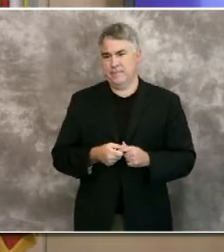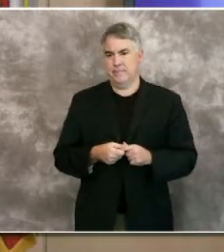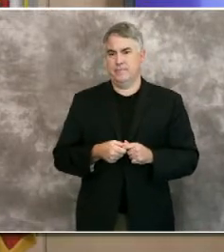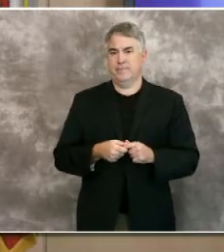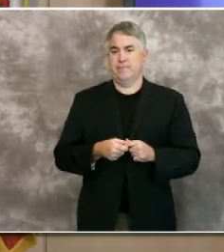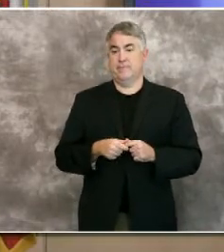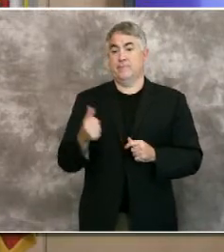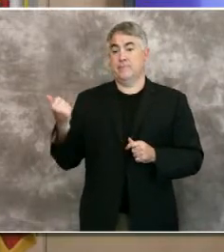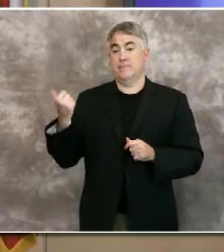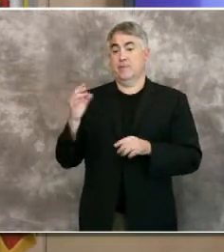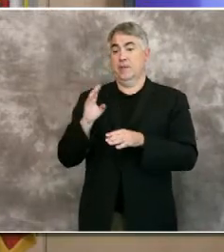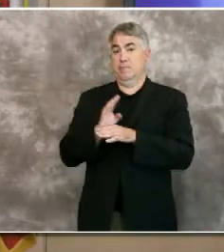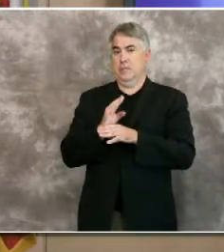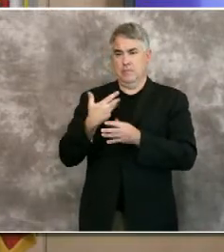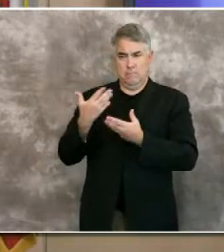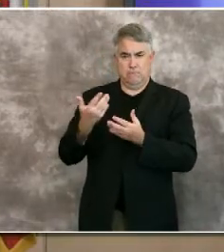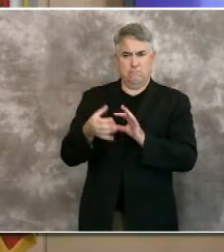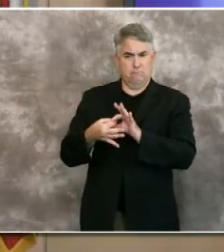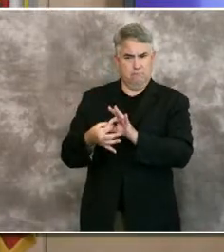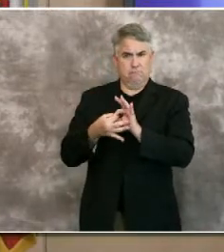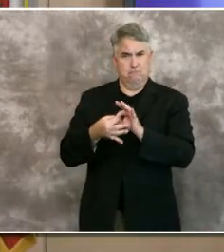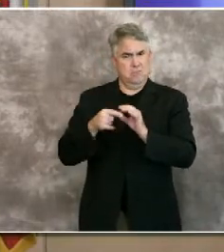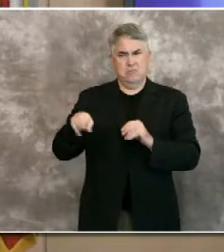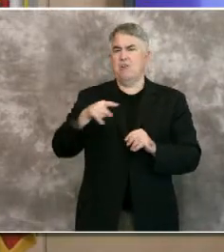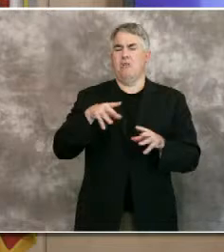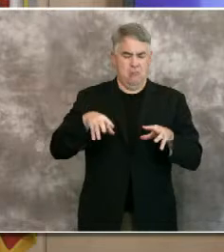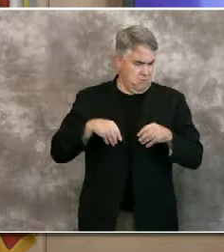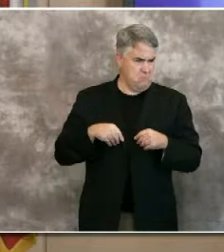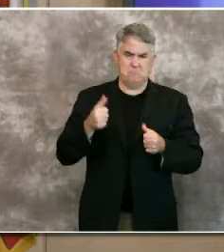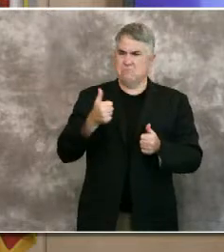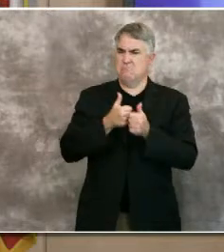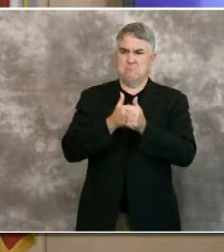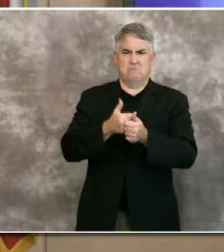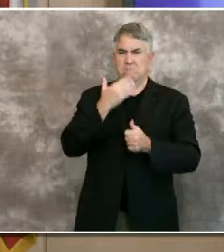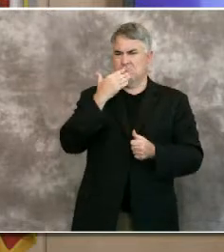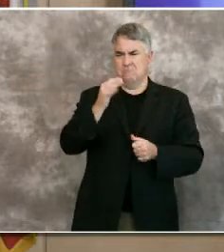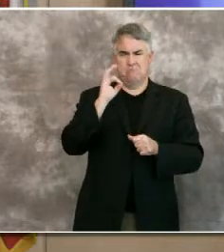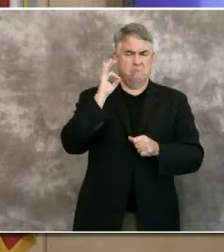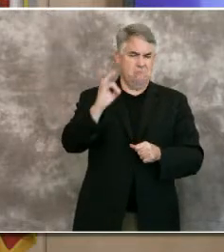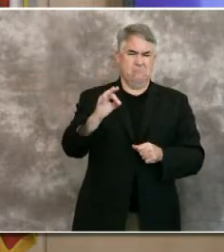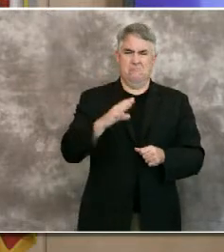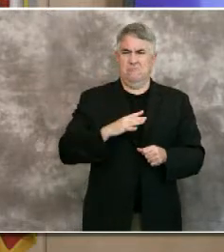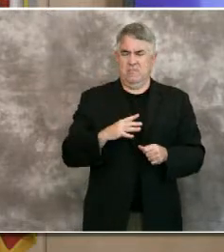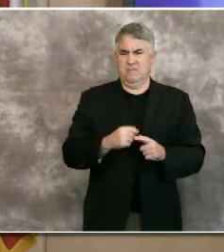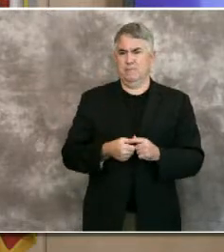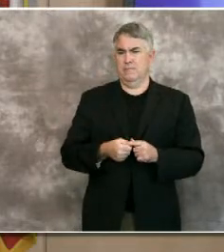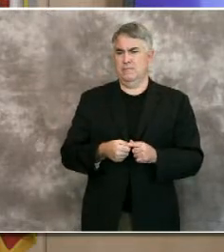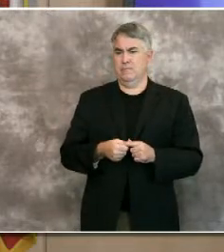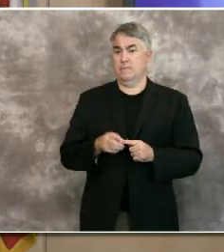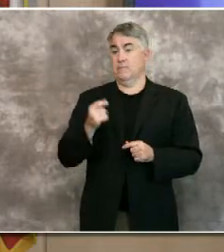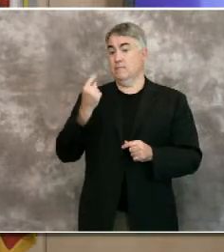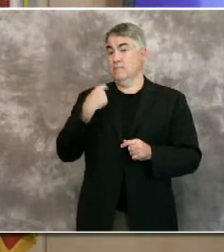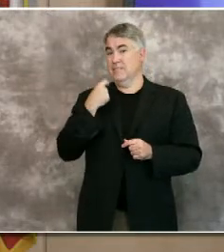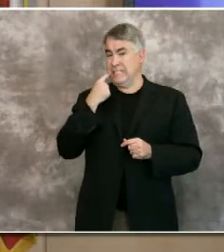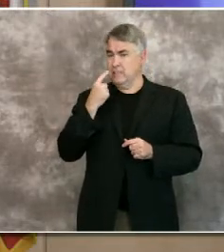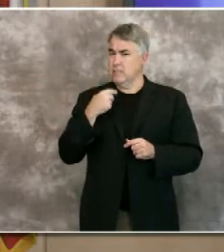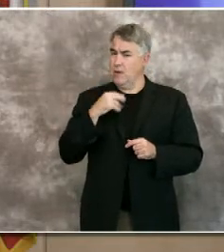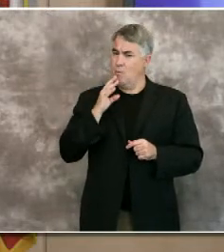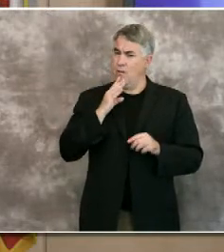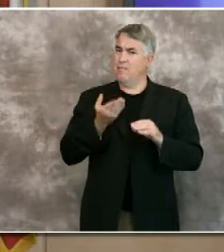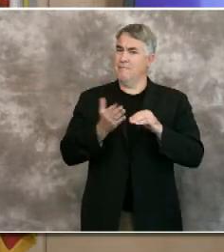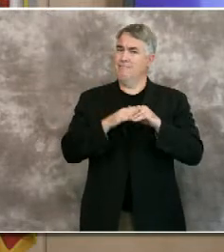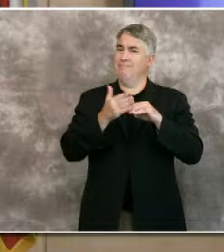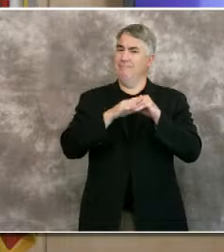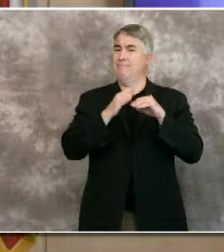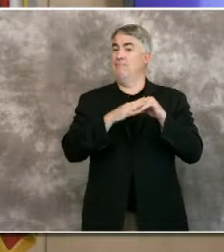overwhelming majority of them are doing the right thing and want to do the right thing. But as we mentioned earlier, we will be looking to increase enforcement on